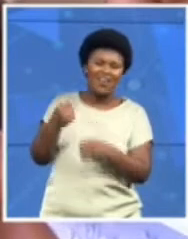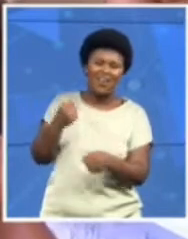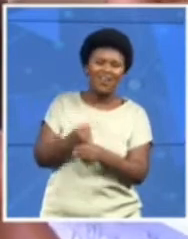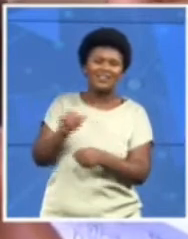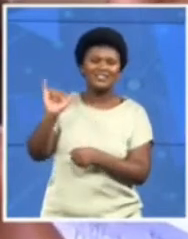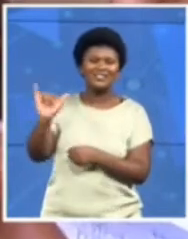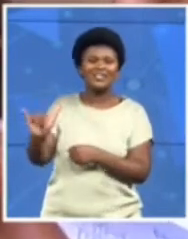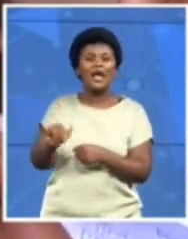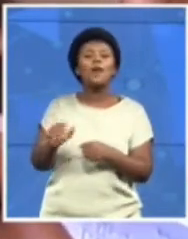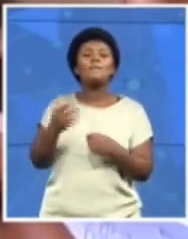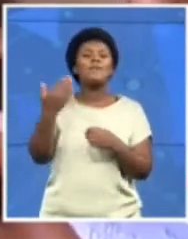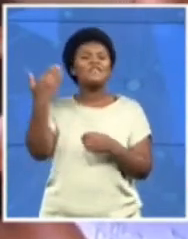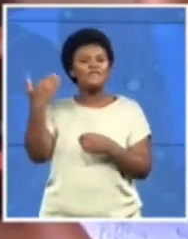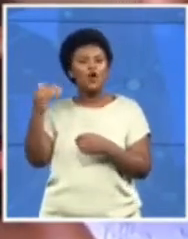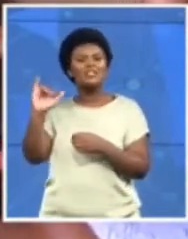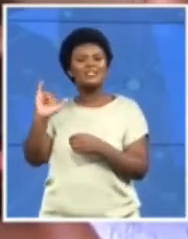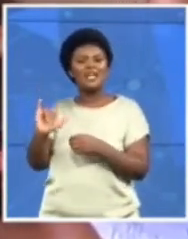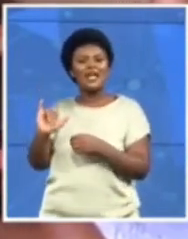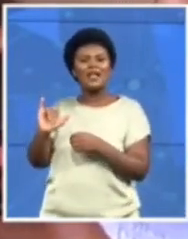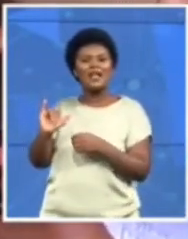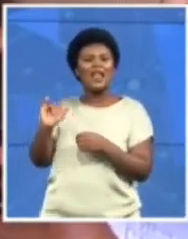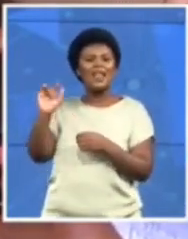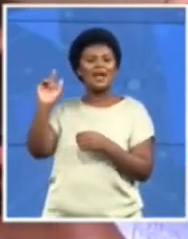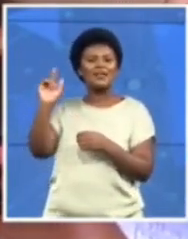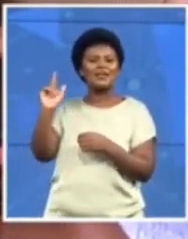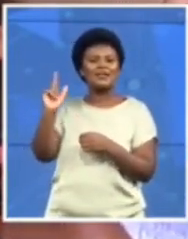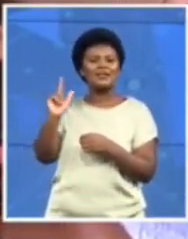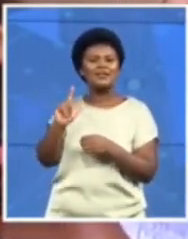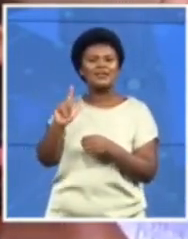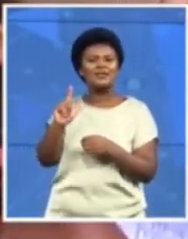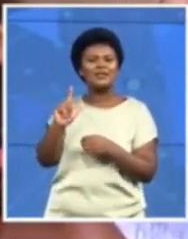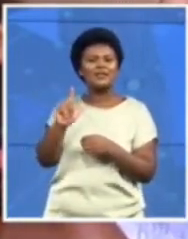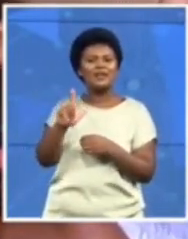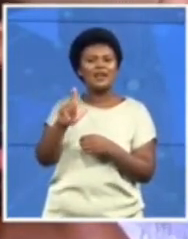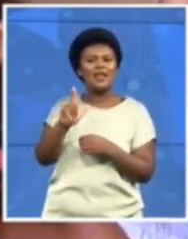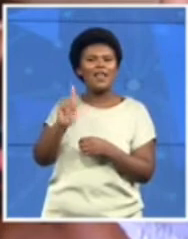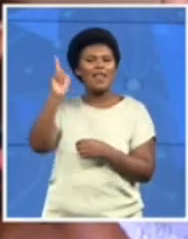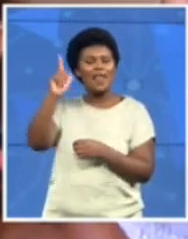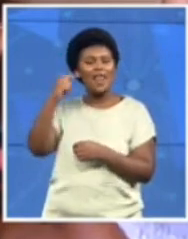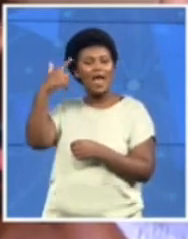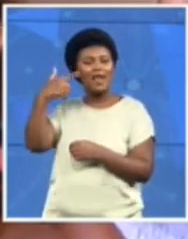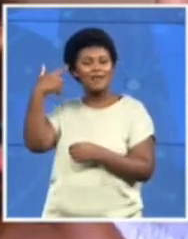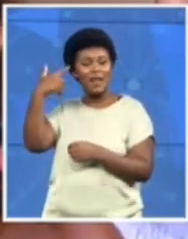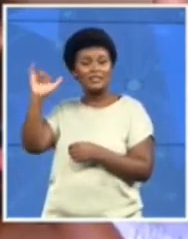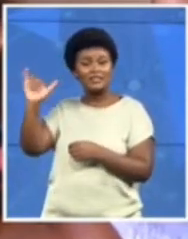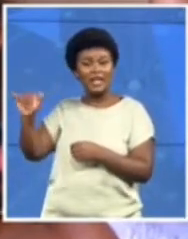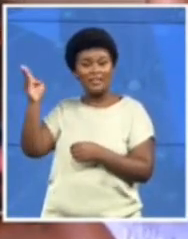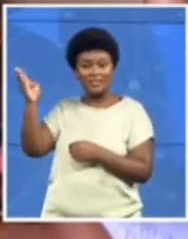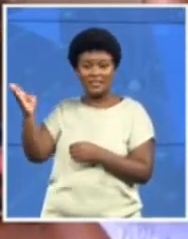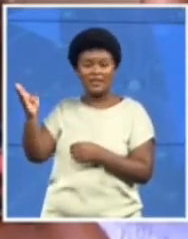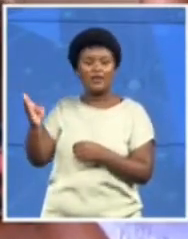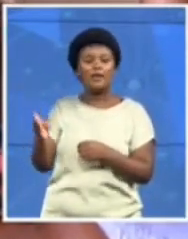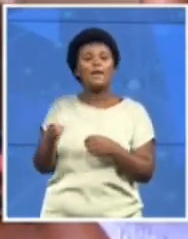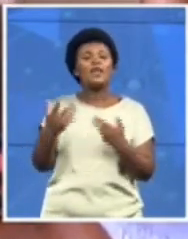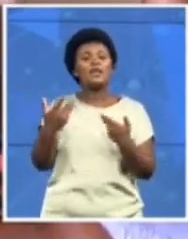of 4 years, renting at number 11 Washington Street. And he is renting where he is